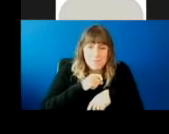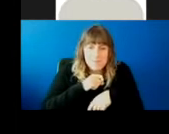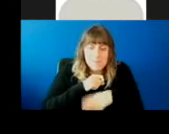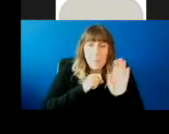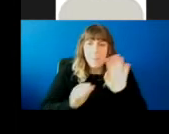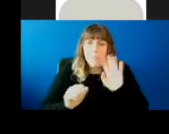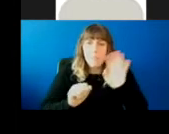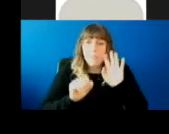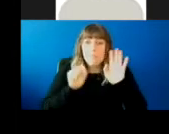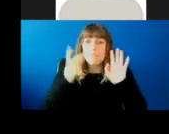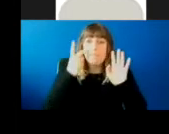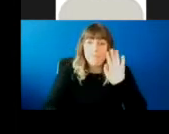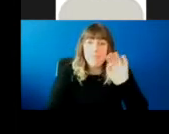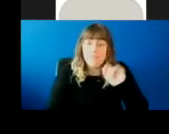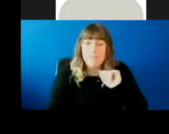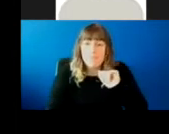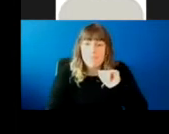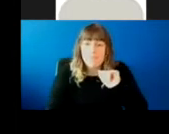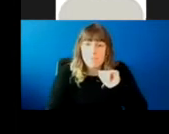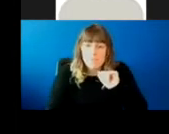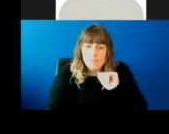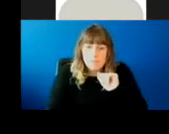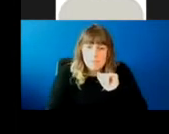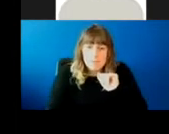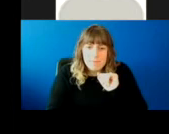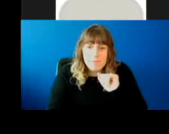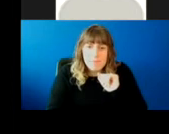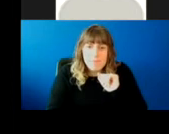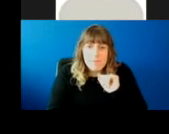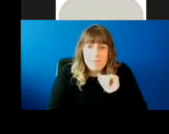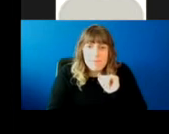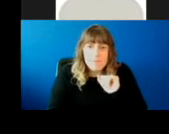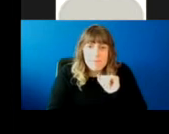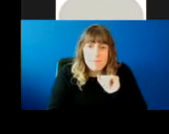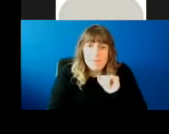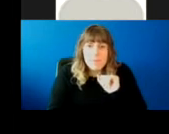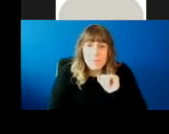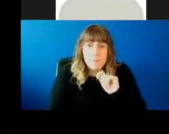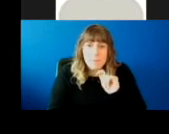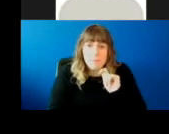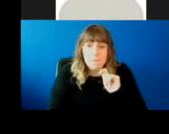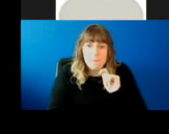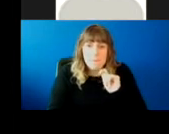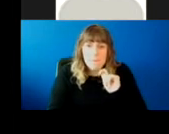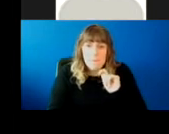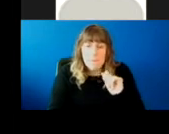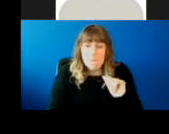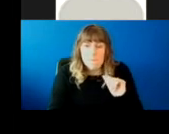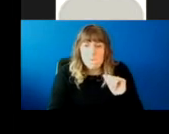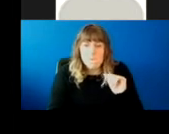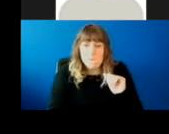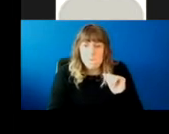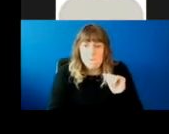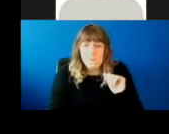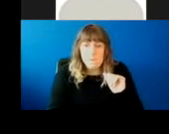and it's figuring out what kind of content sort of achieves the right goals for your organization, from awareness